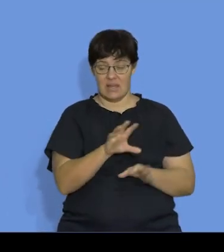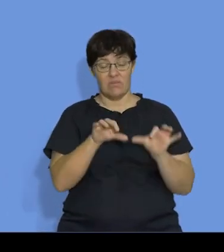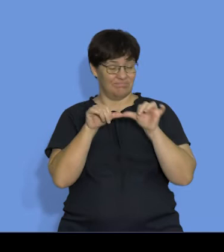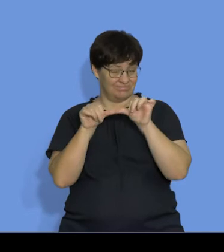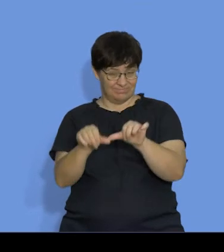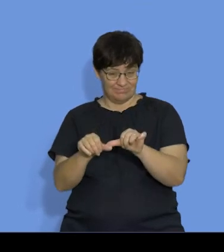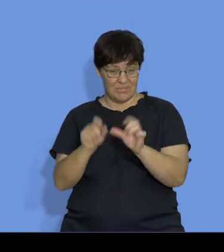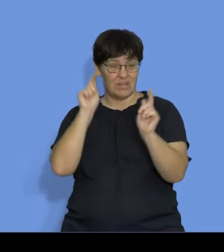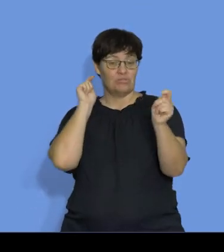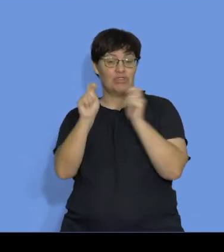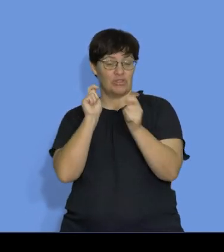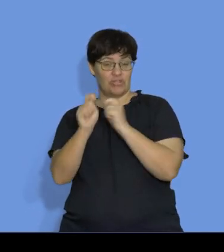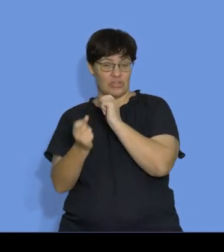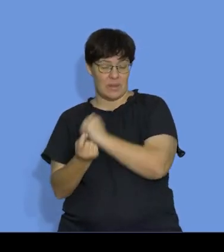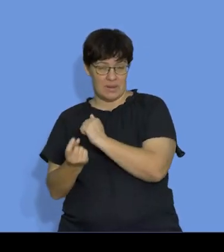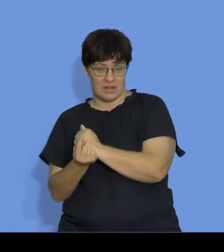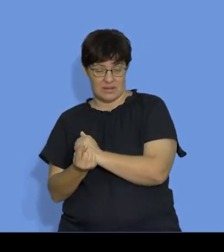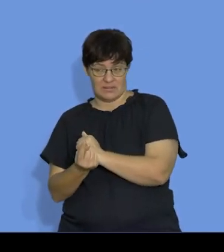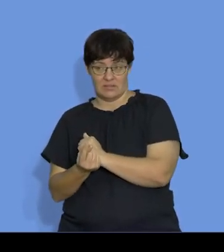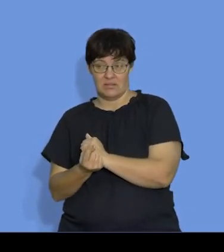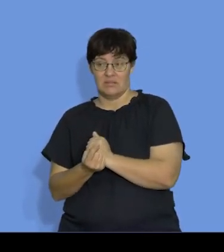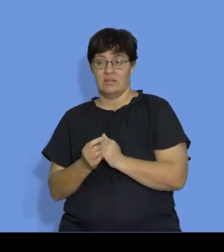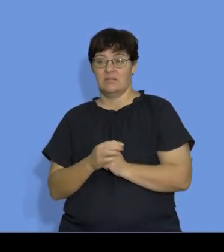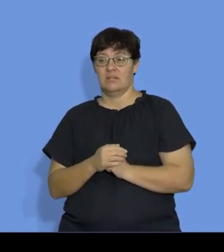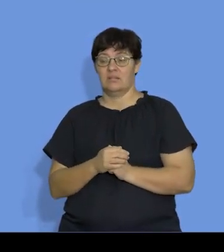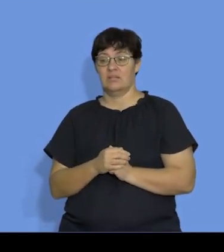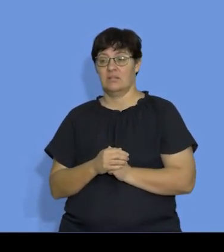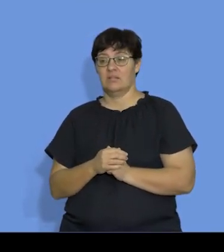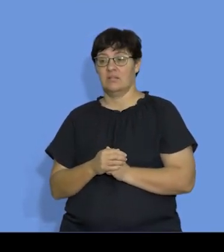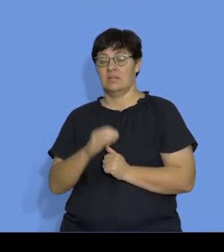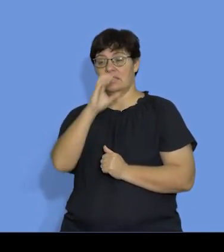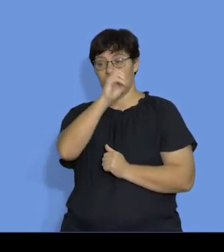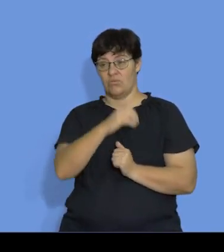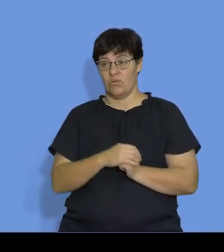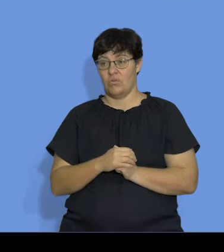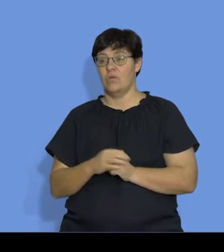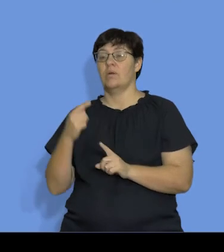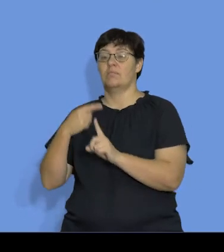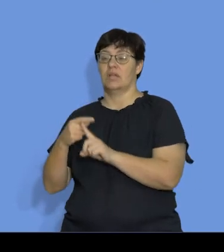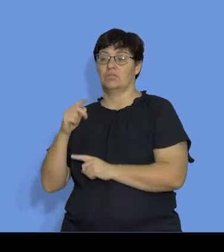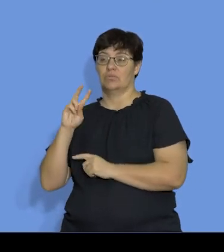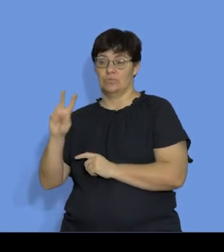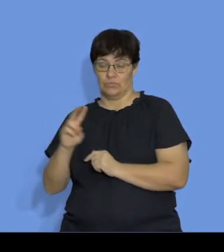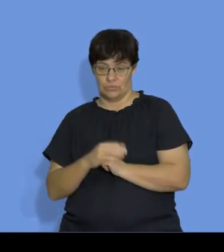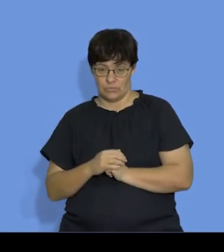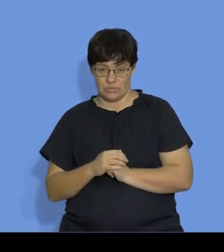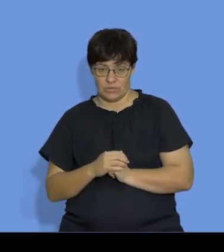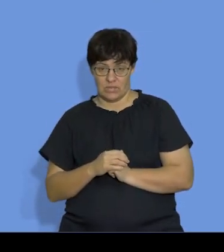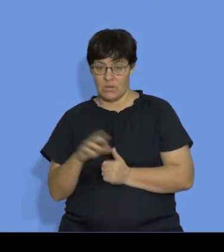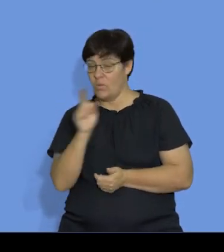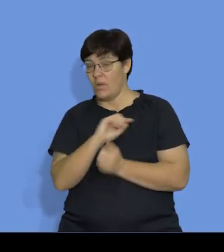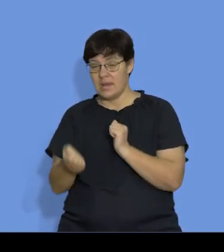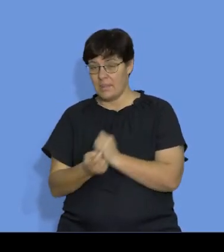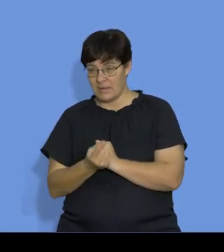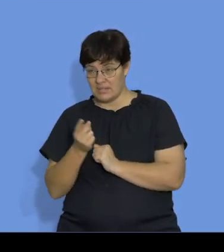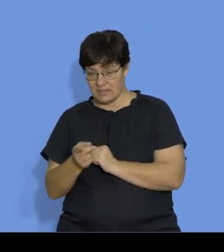the changes that happened in terms of the oxidation number, it's 0 to plus 2, right? So what exactly happens to zinc